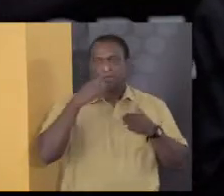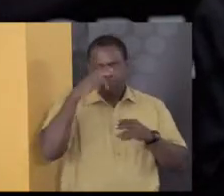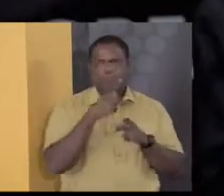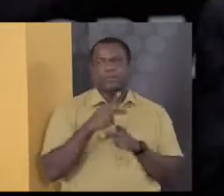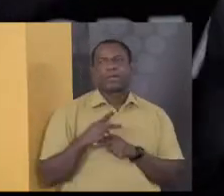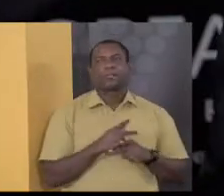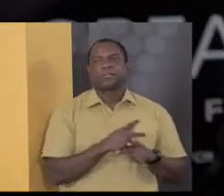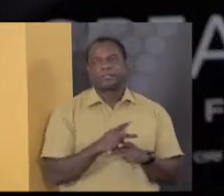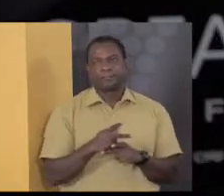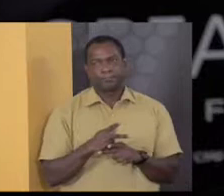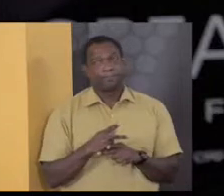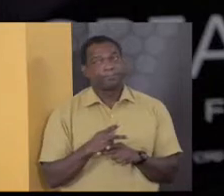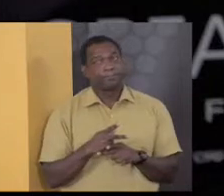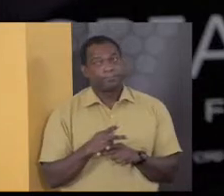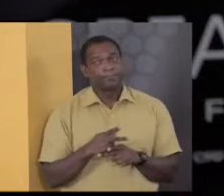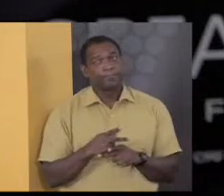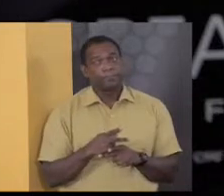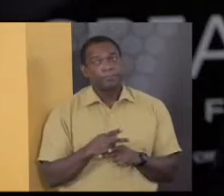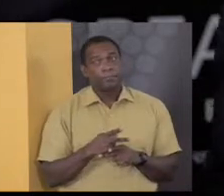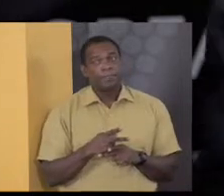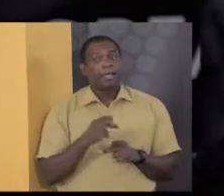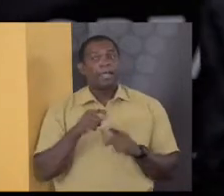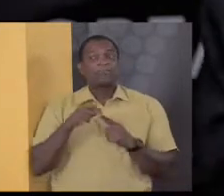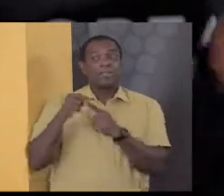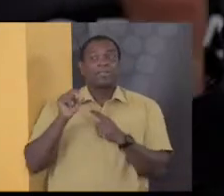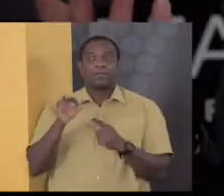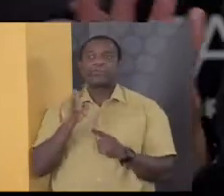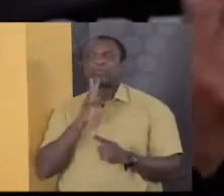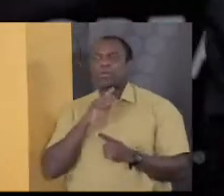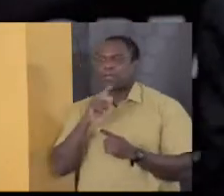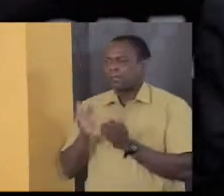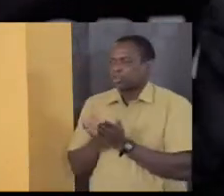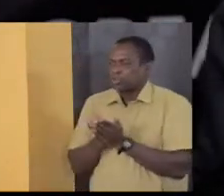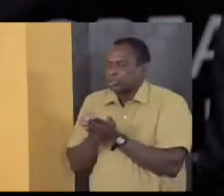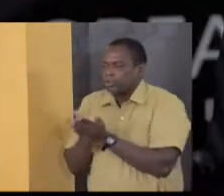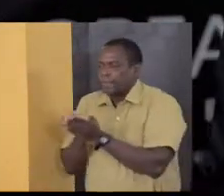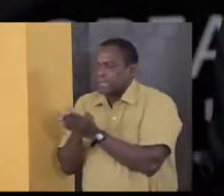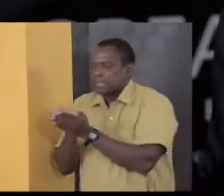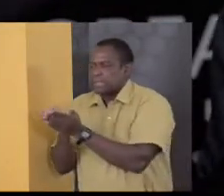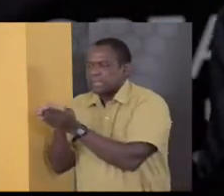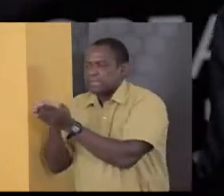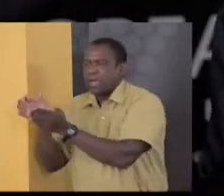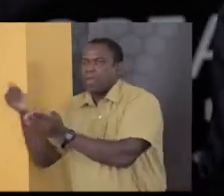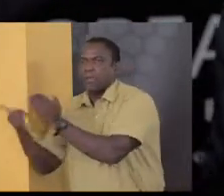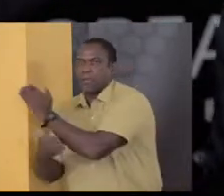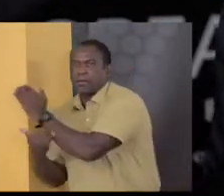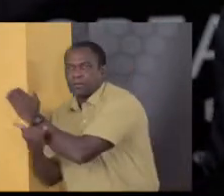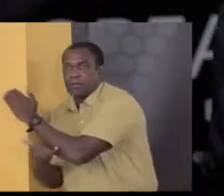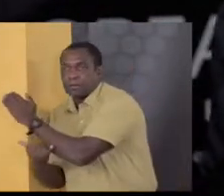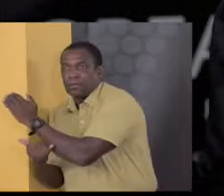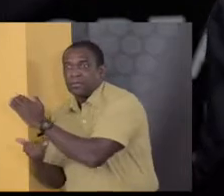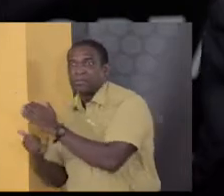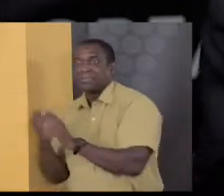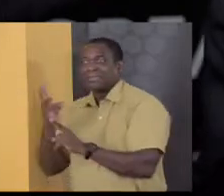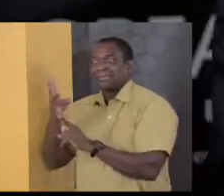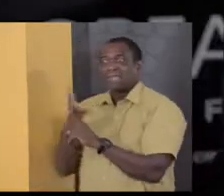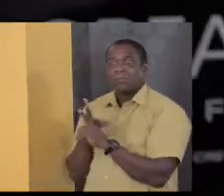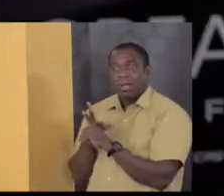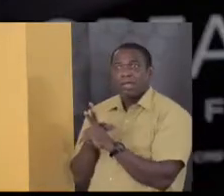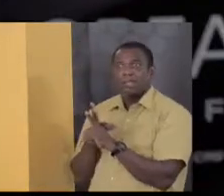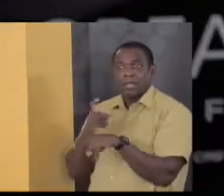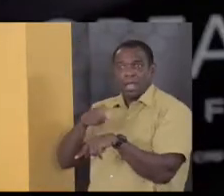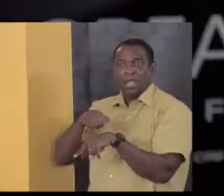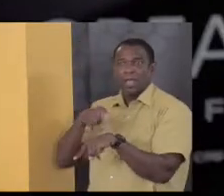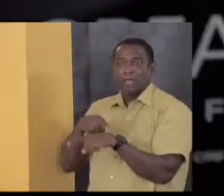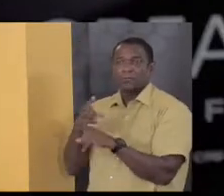course, production usually, especially if you're talking about shipping and stuff like that, and it's usually